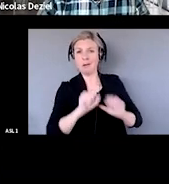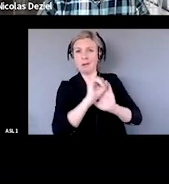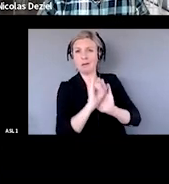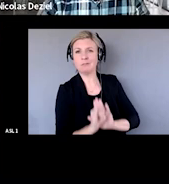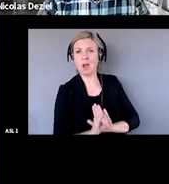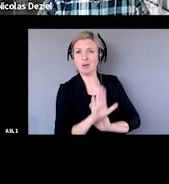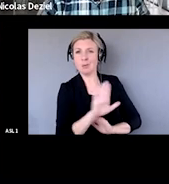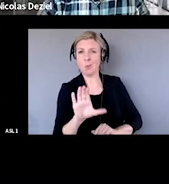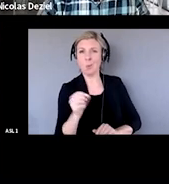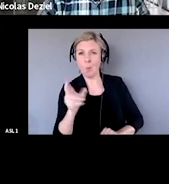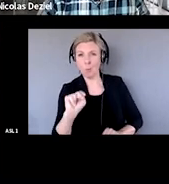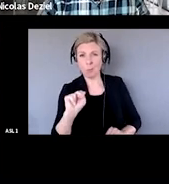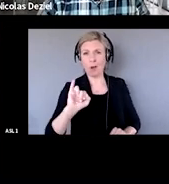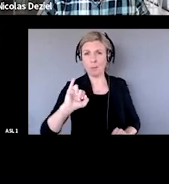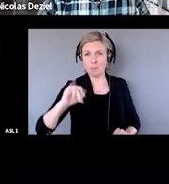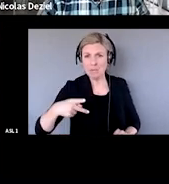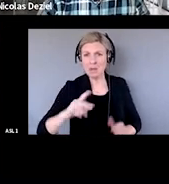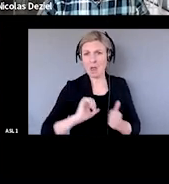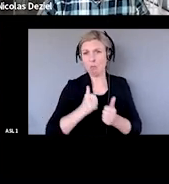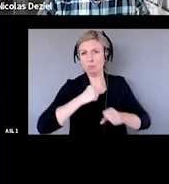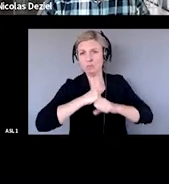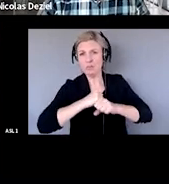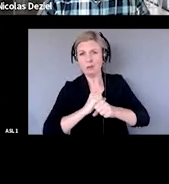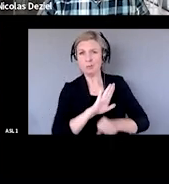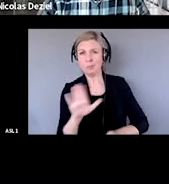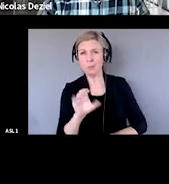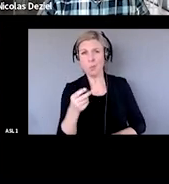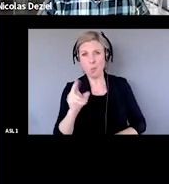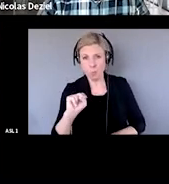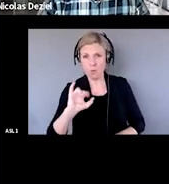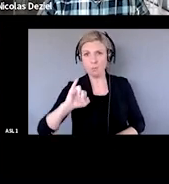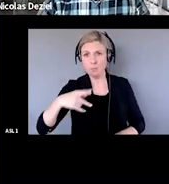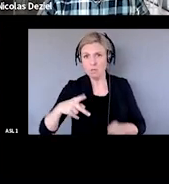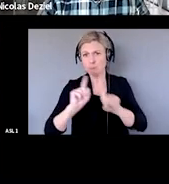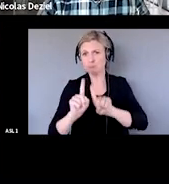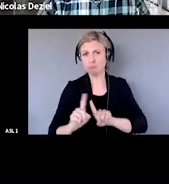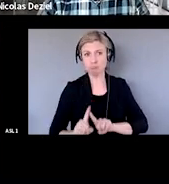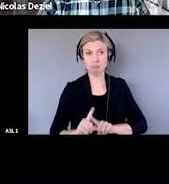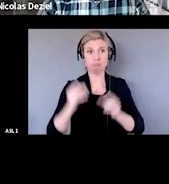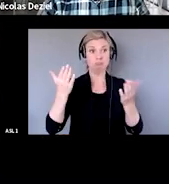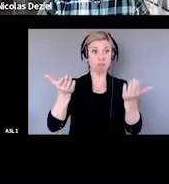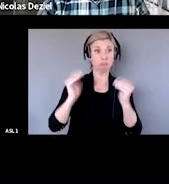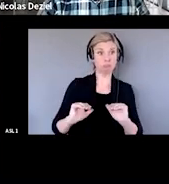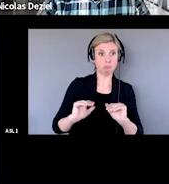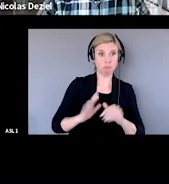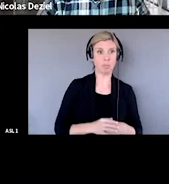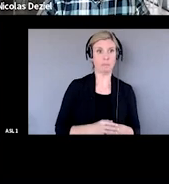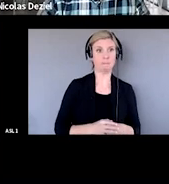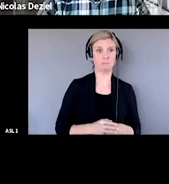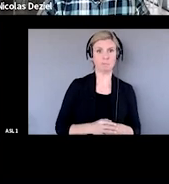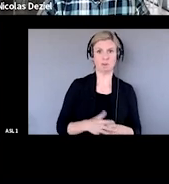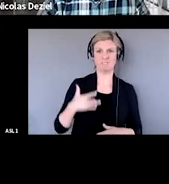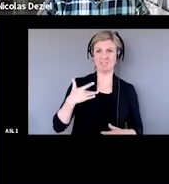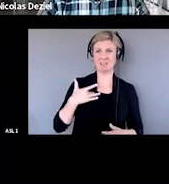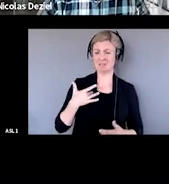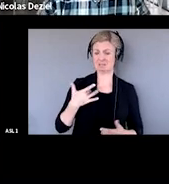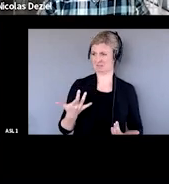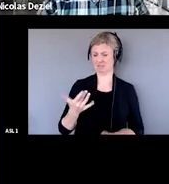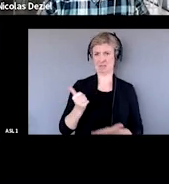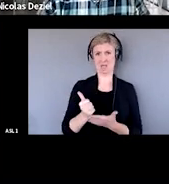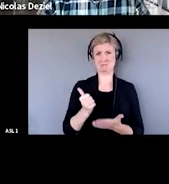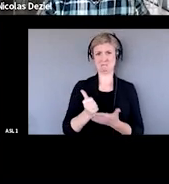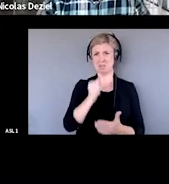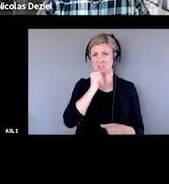can protect your own IP, and as well as where you can find more help, because my mandate